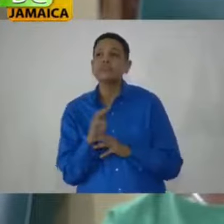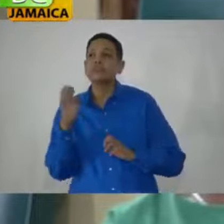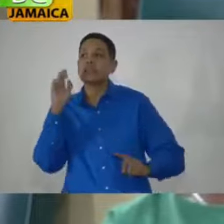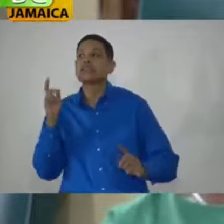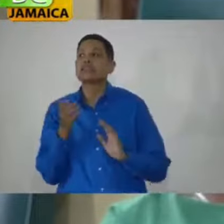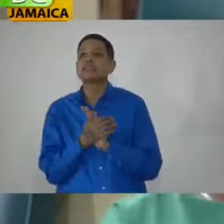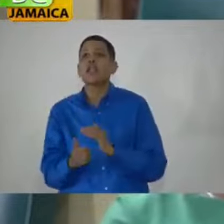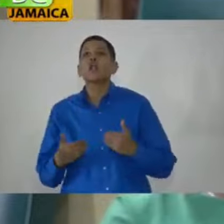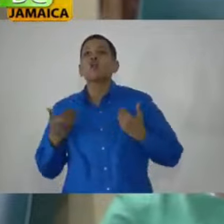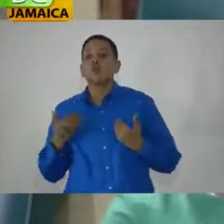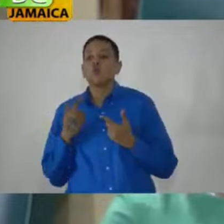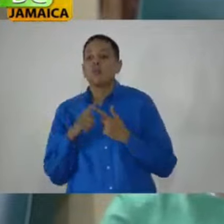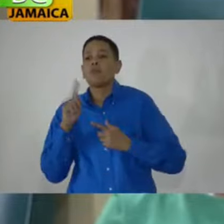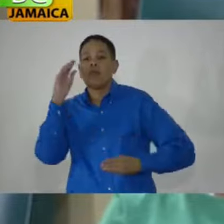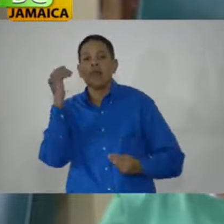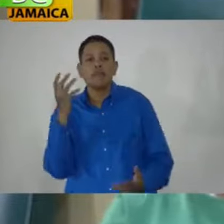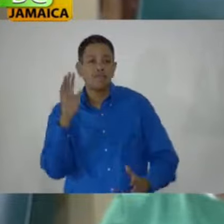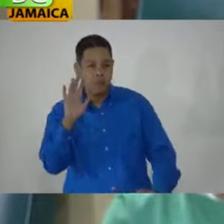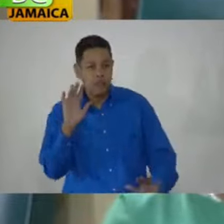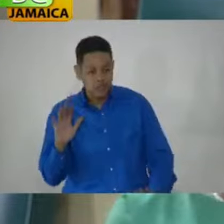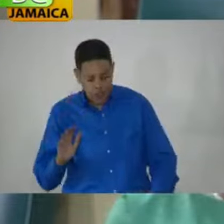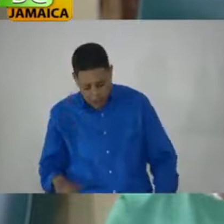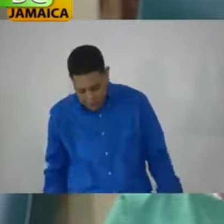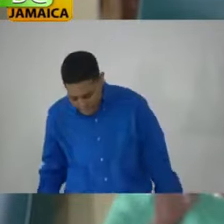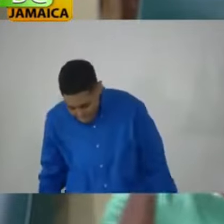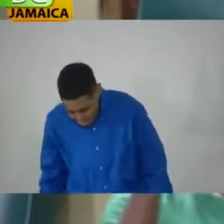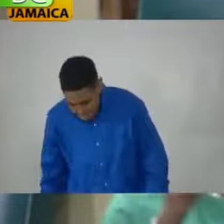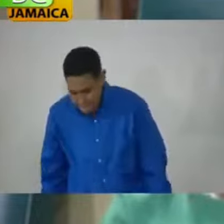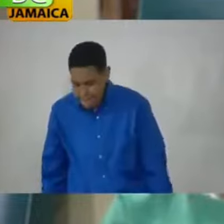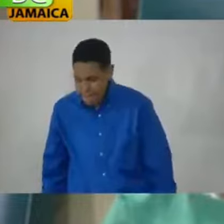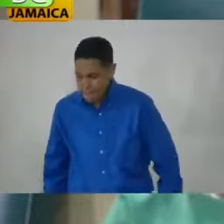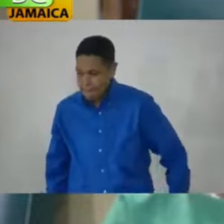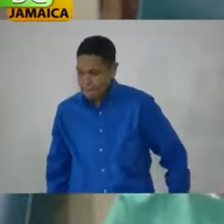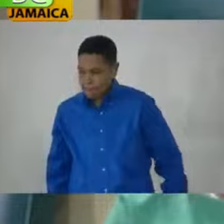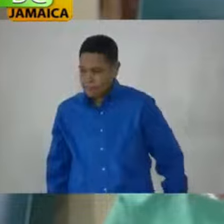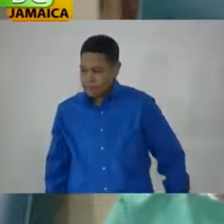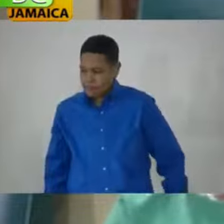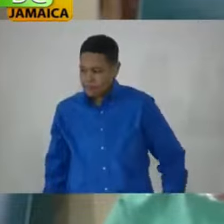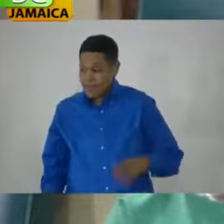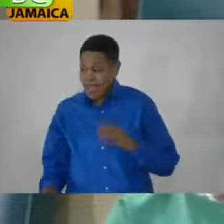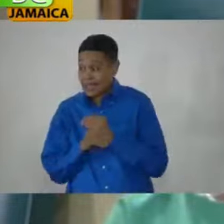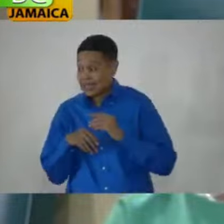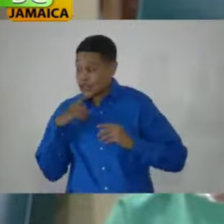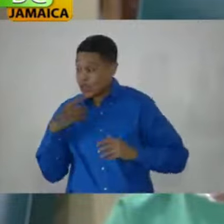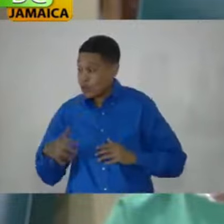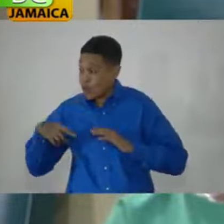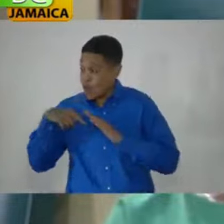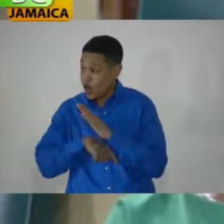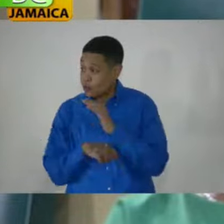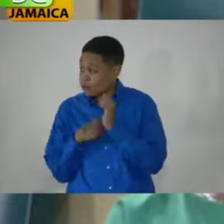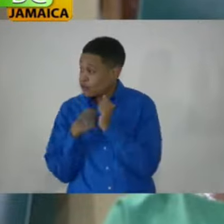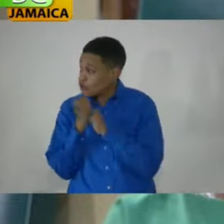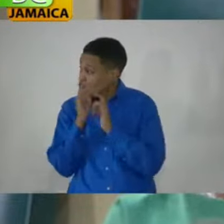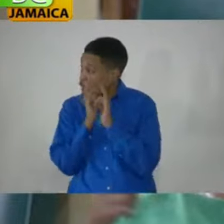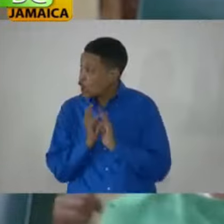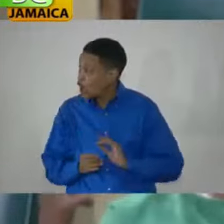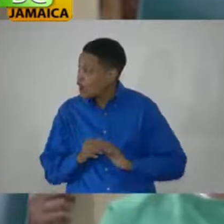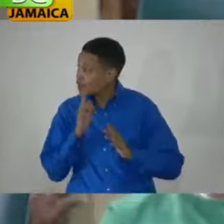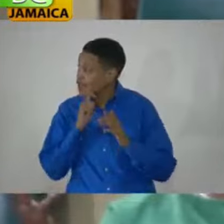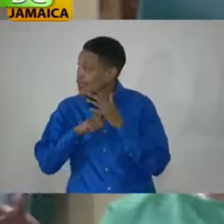Skills, Youth and Information. In addition, a comprehensive restructuring across several